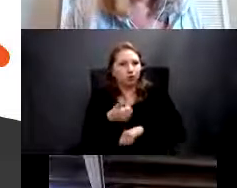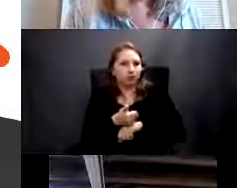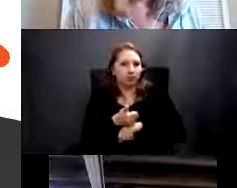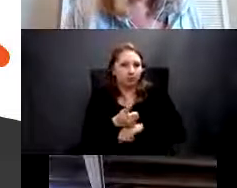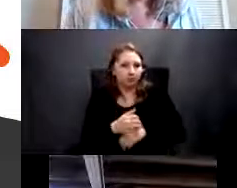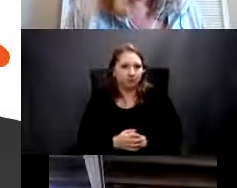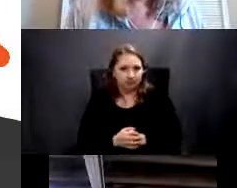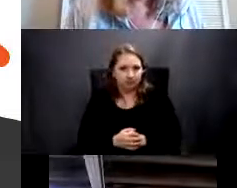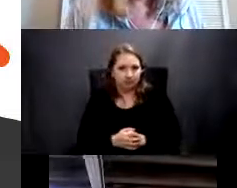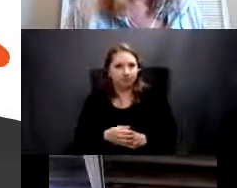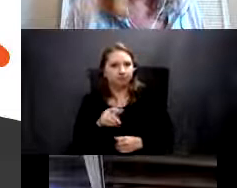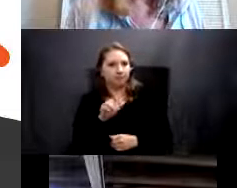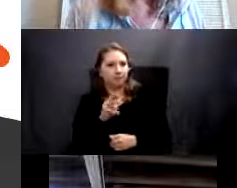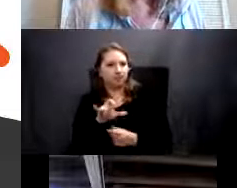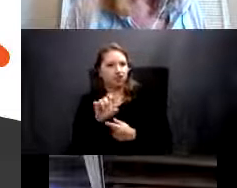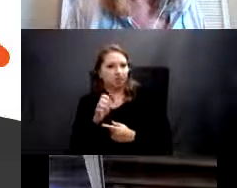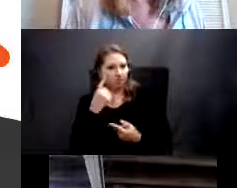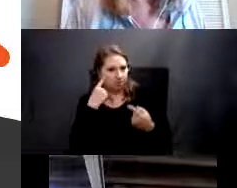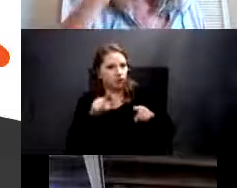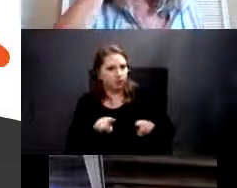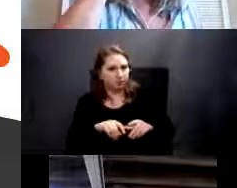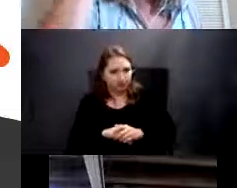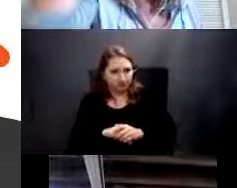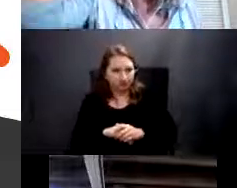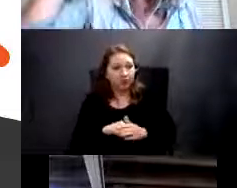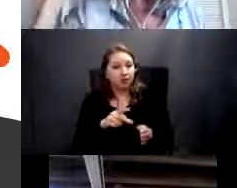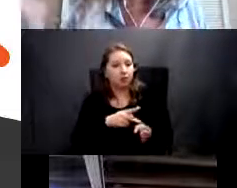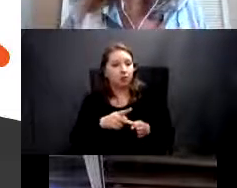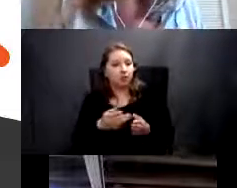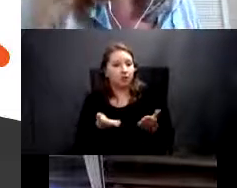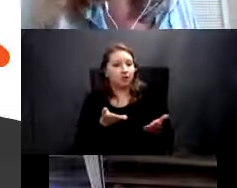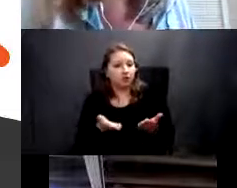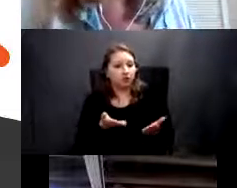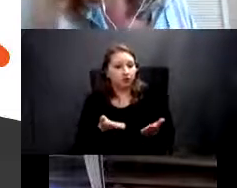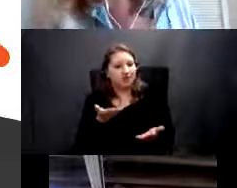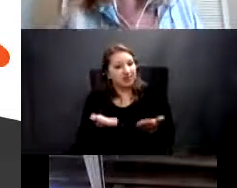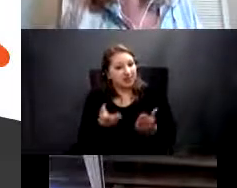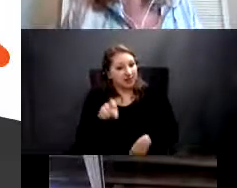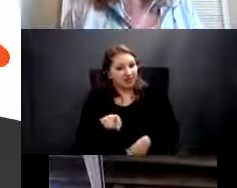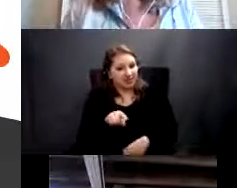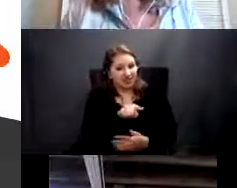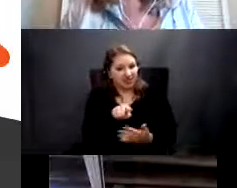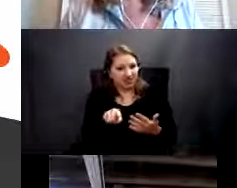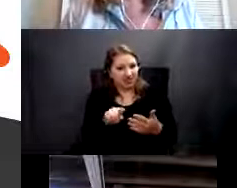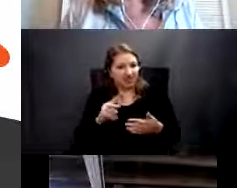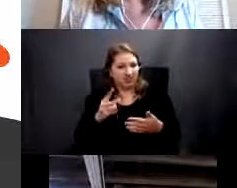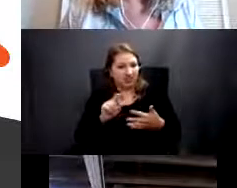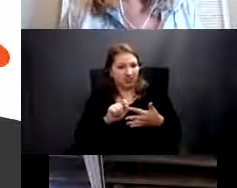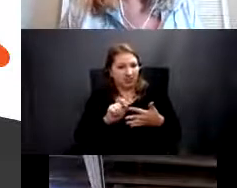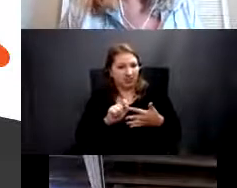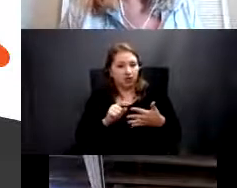I agree. There are professional services that you might need. I started